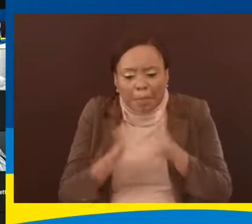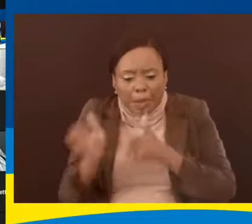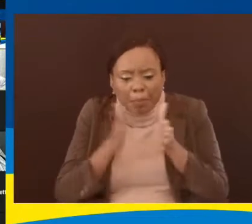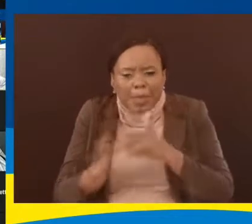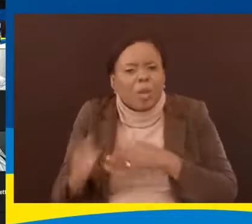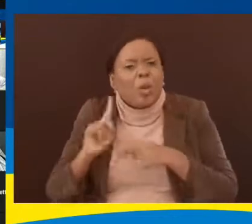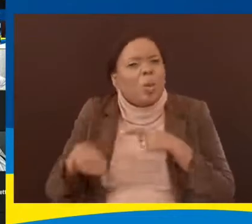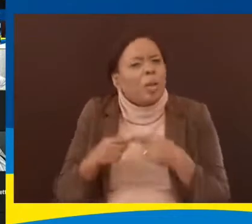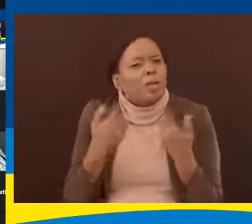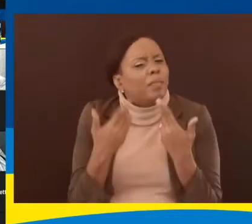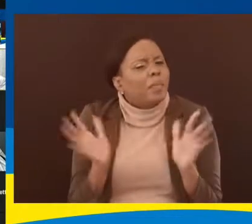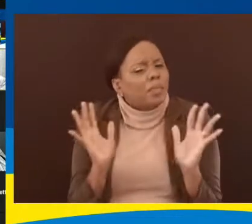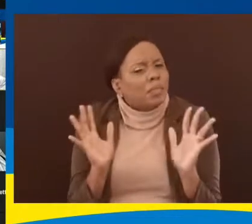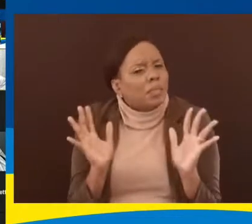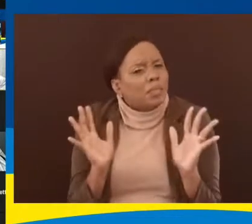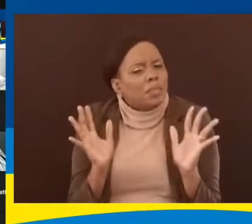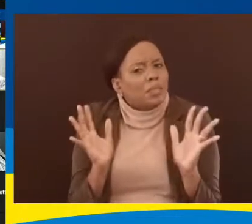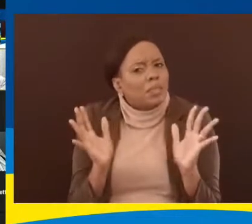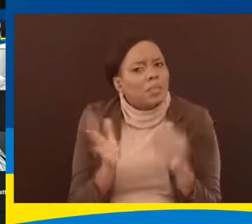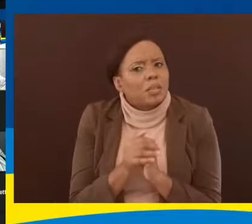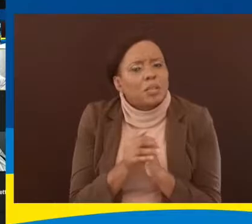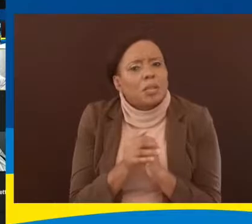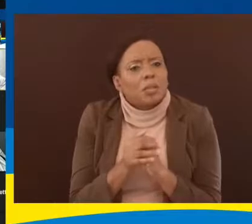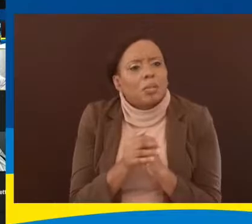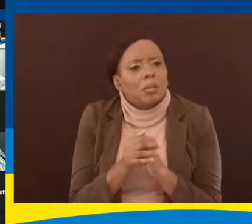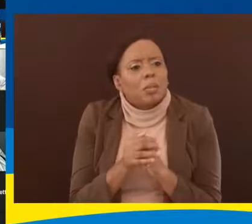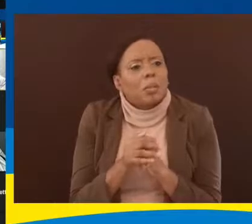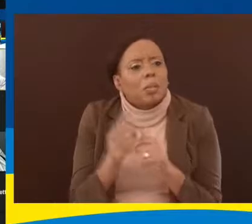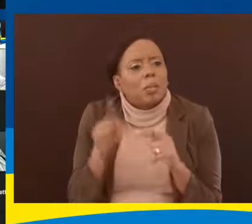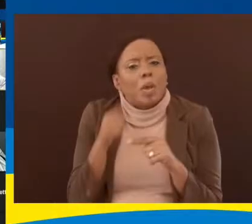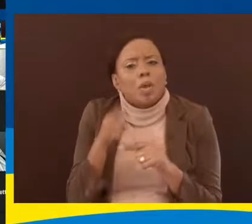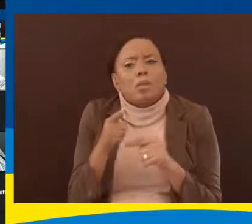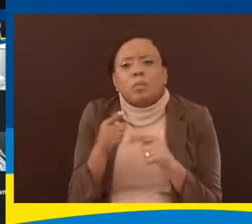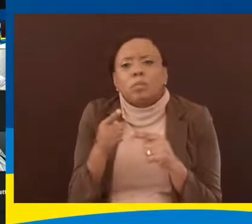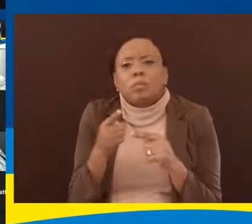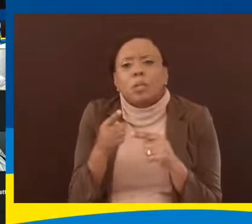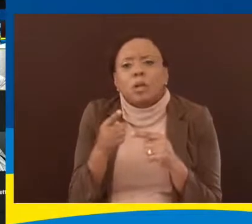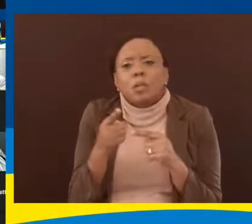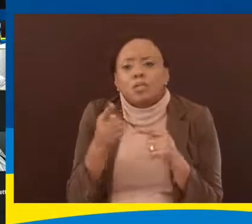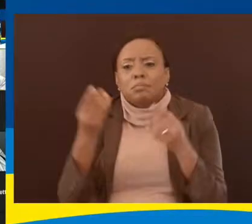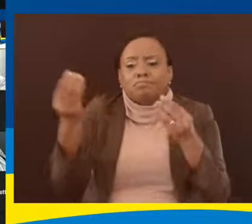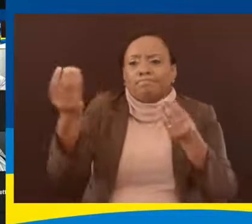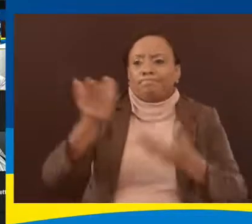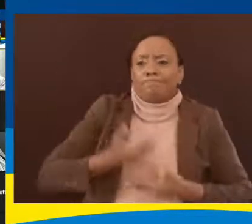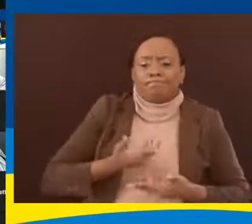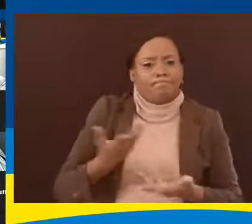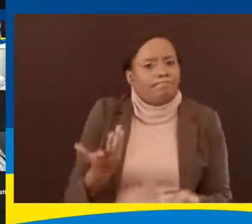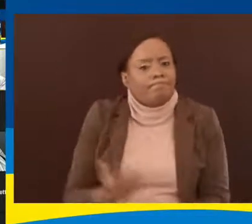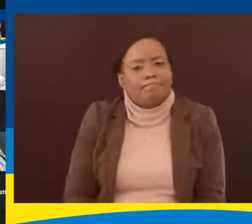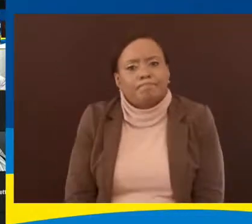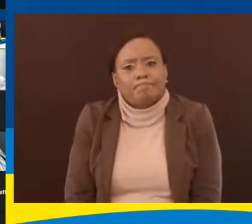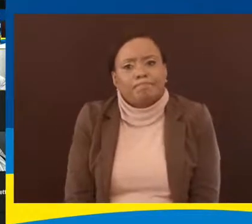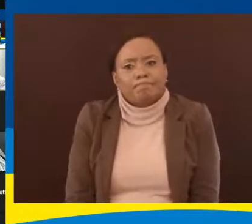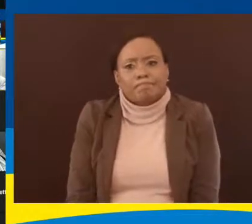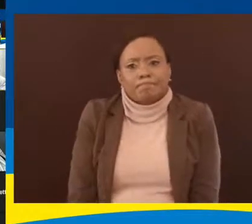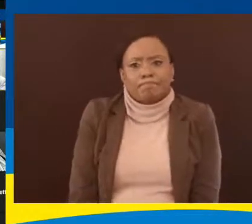or estimation of what we're looking to do outside of the traditional common entrance?